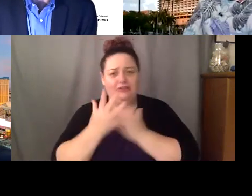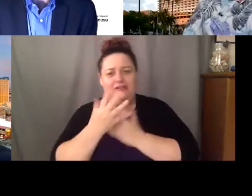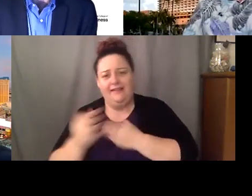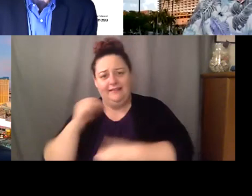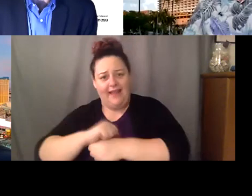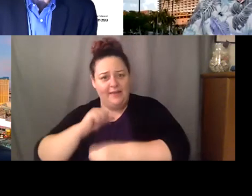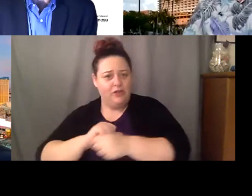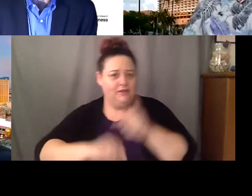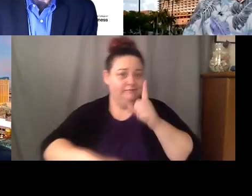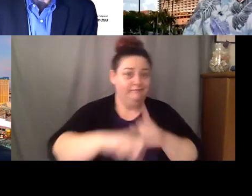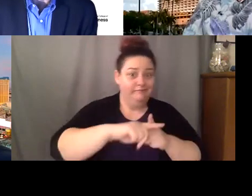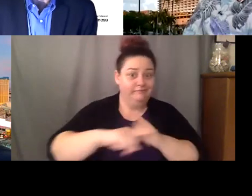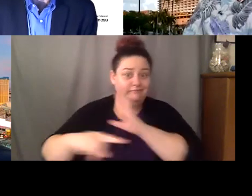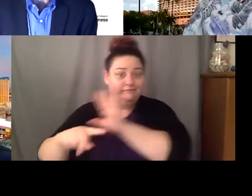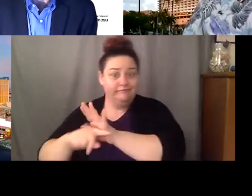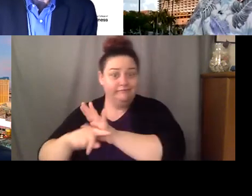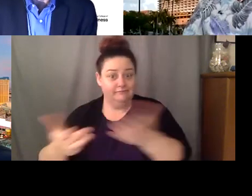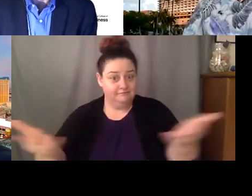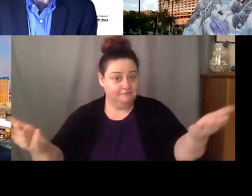the pros and cons of that?